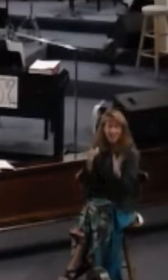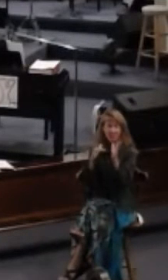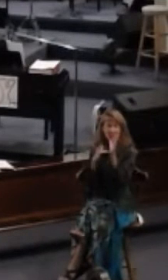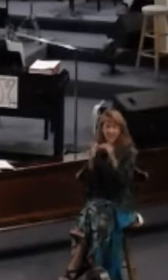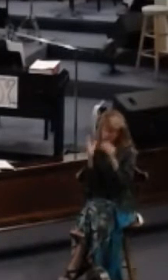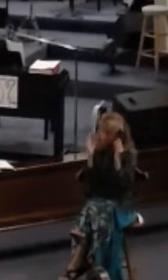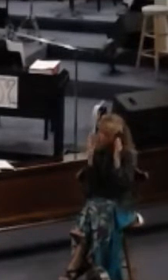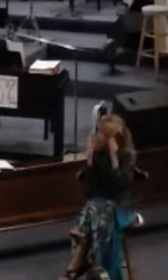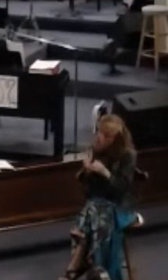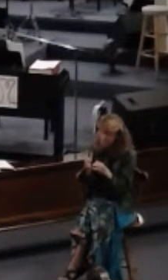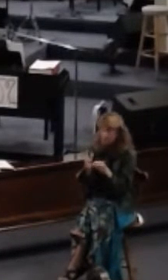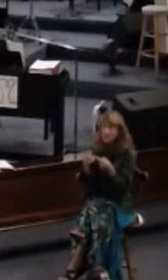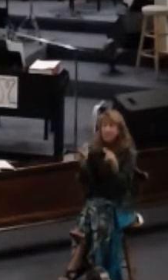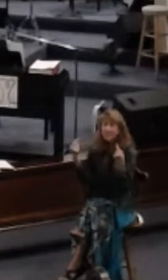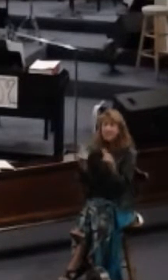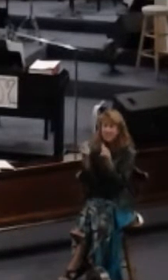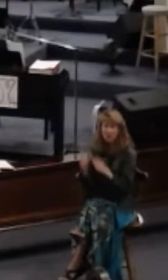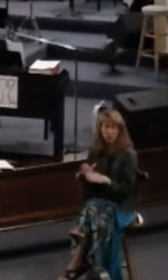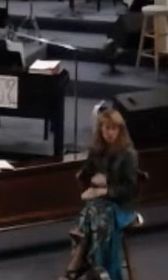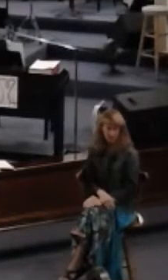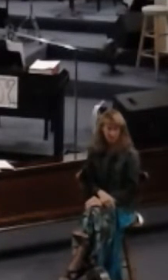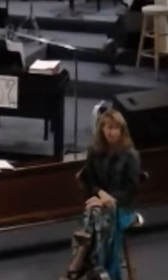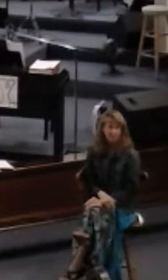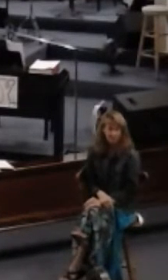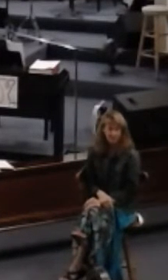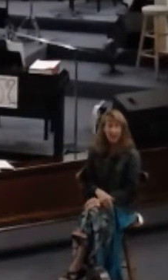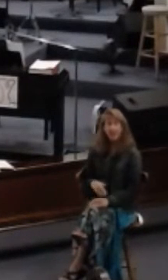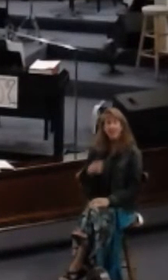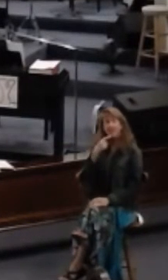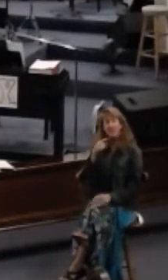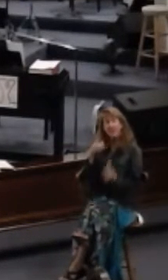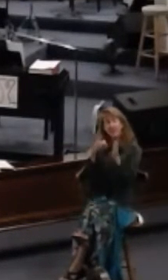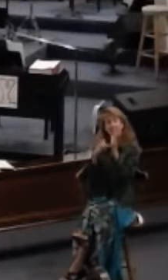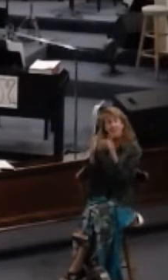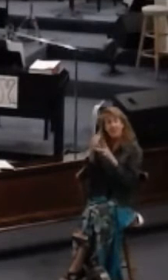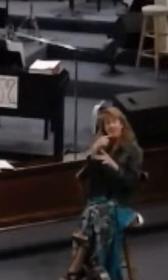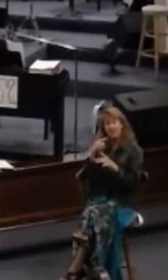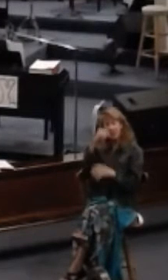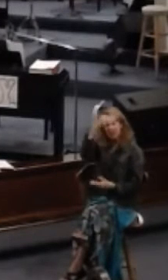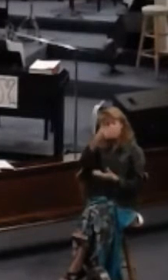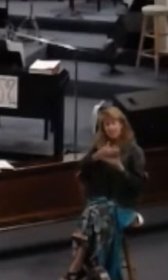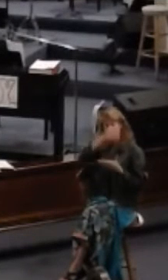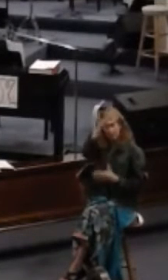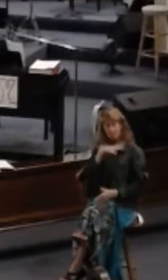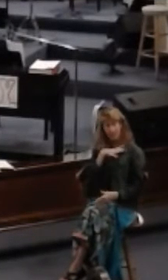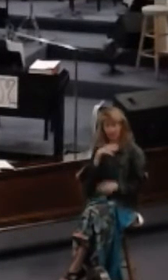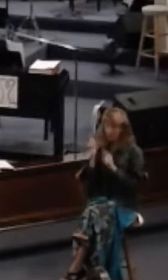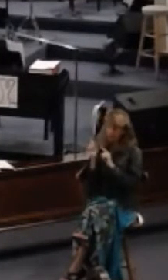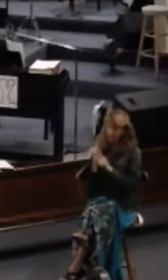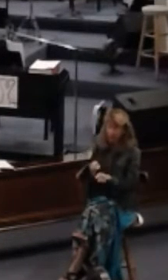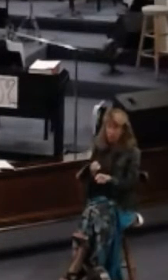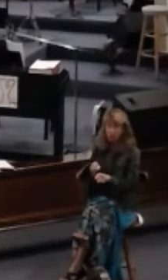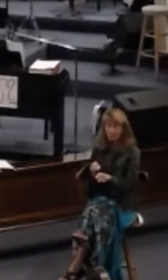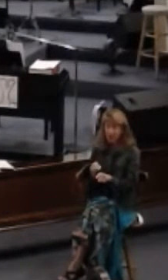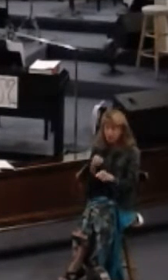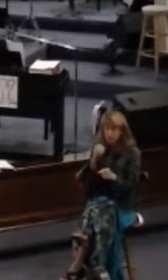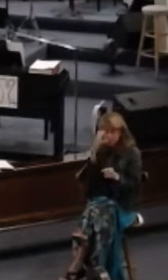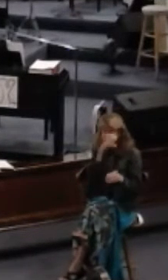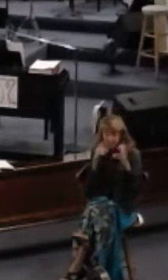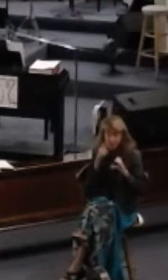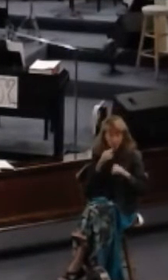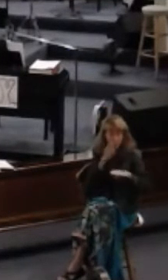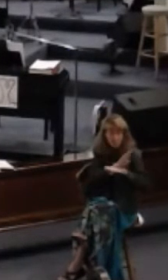Sinners. Jesus said in Luke 19, verse 10, the Son of Man came to seek and to save the millennials. No, he didn't say